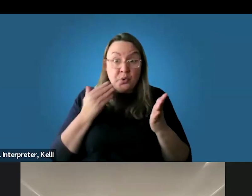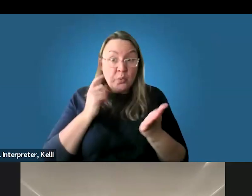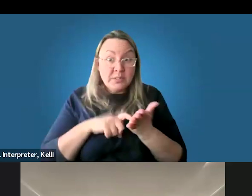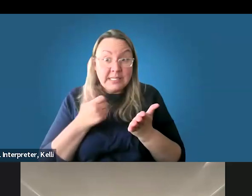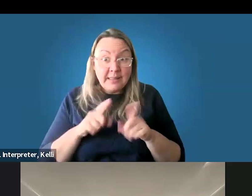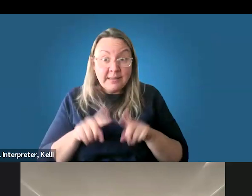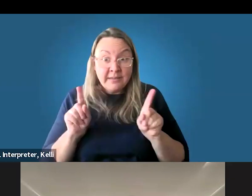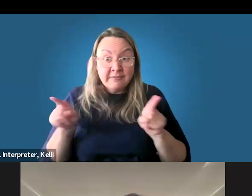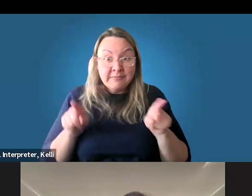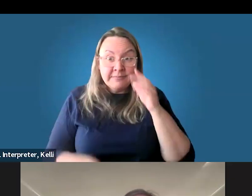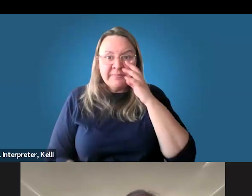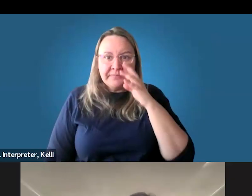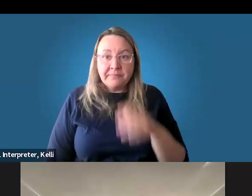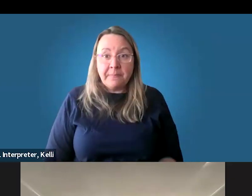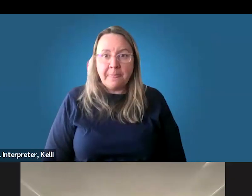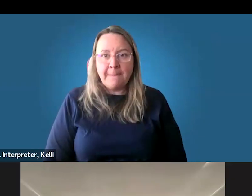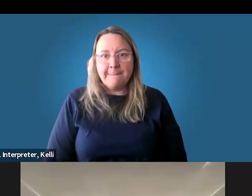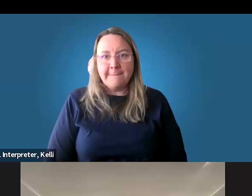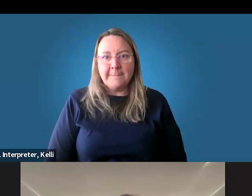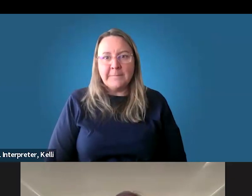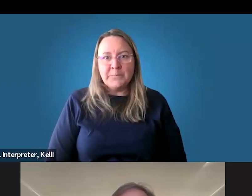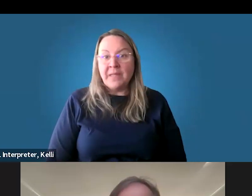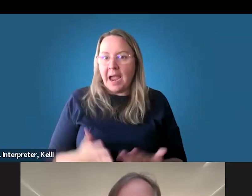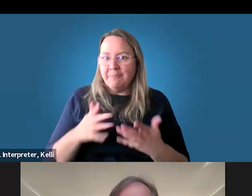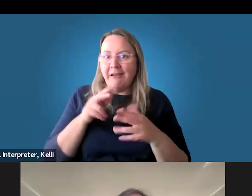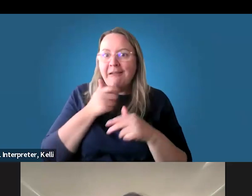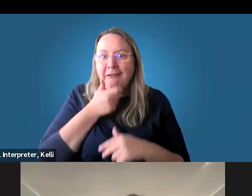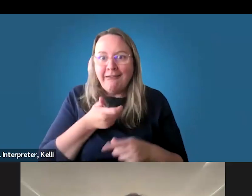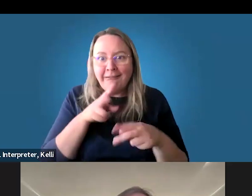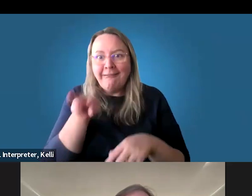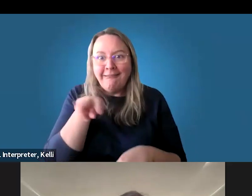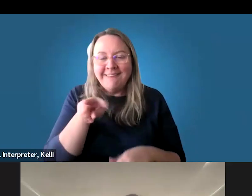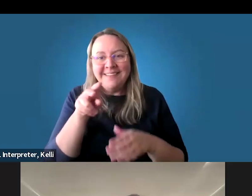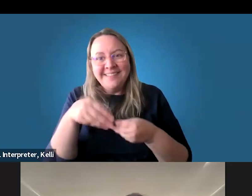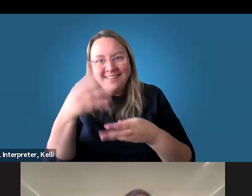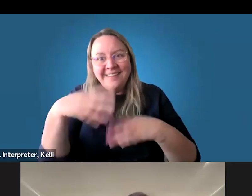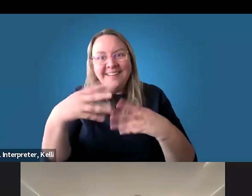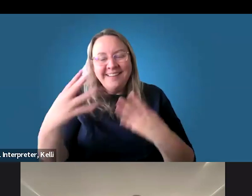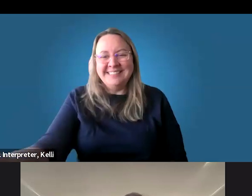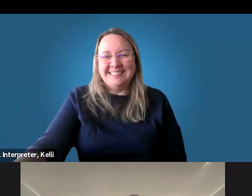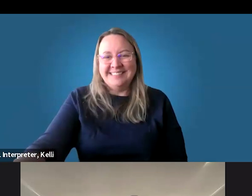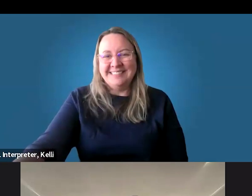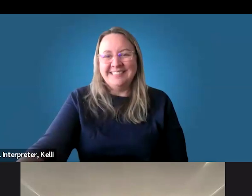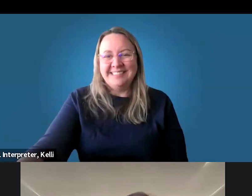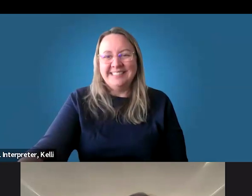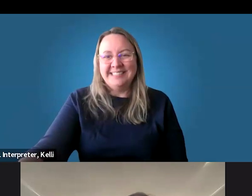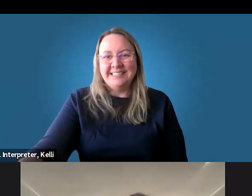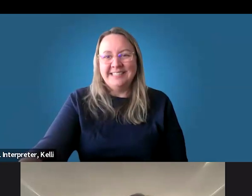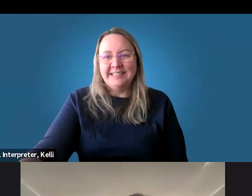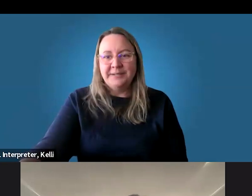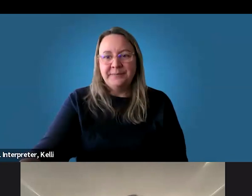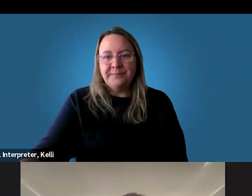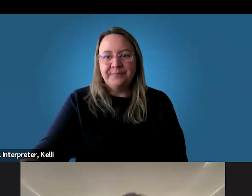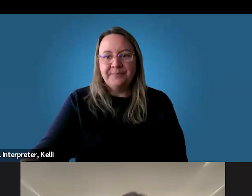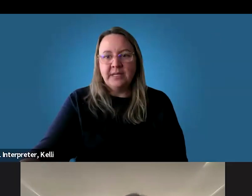had? I think for I'm me, enjoying the chat right now. I'm sorry. it makes you realize how much you don't